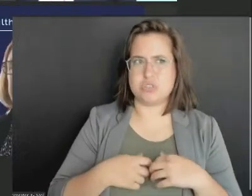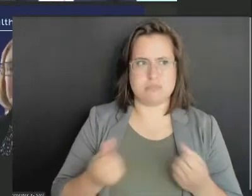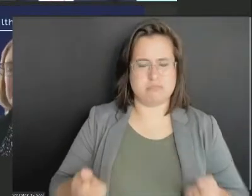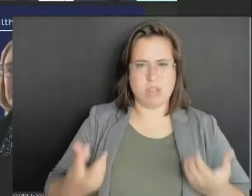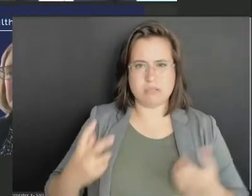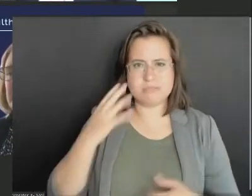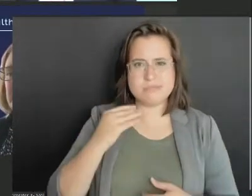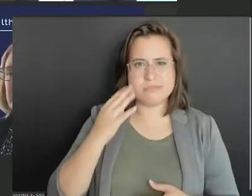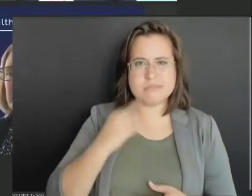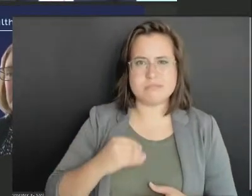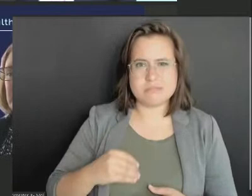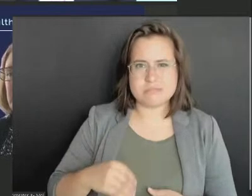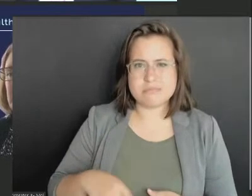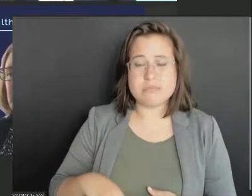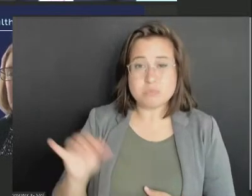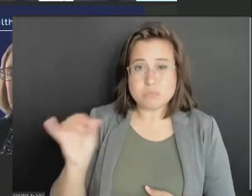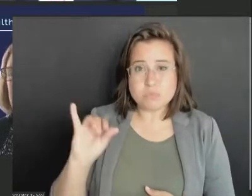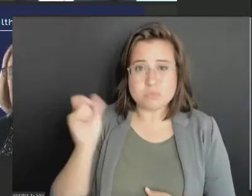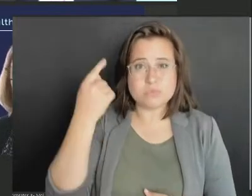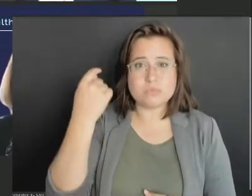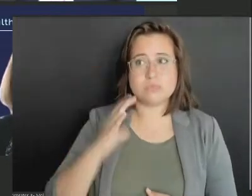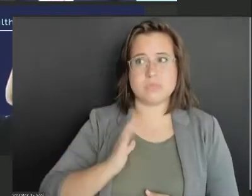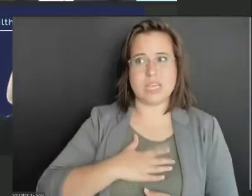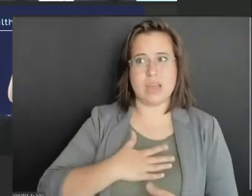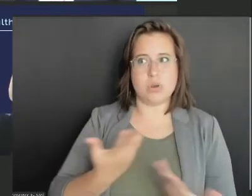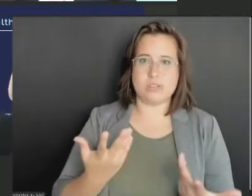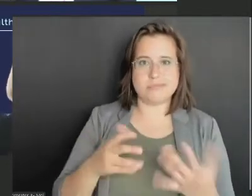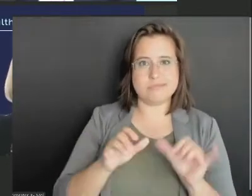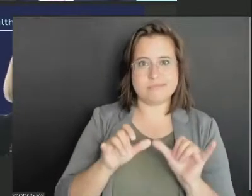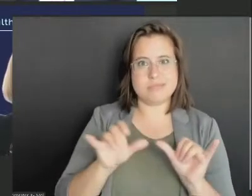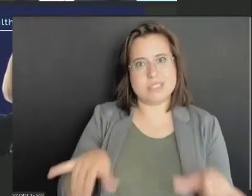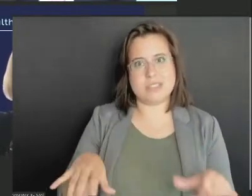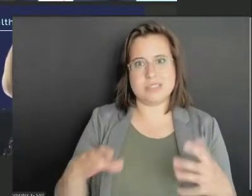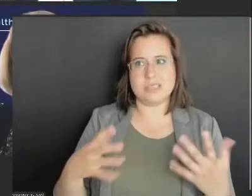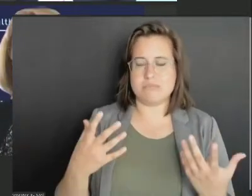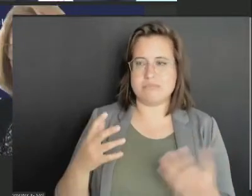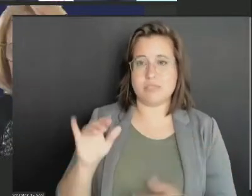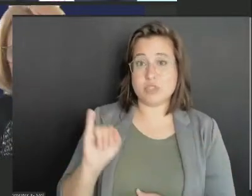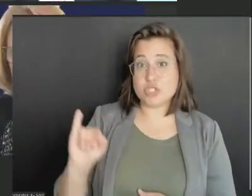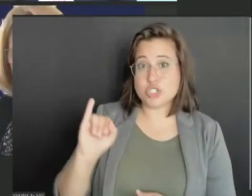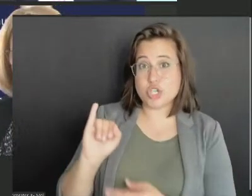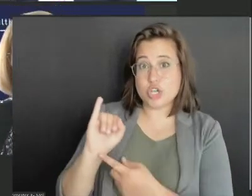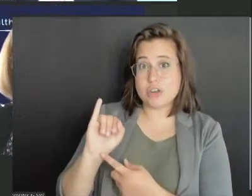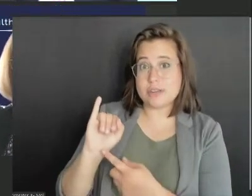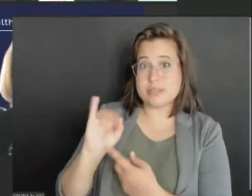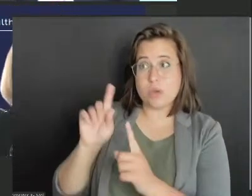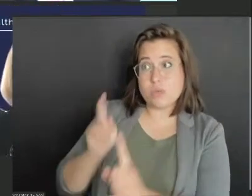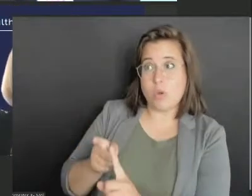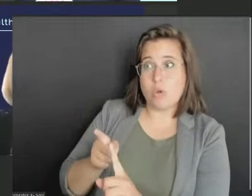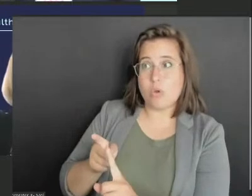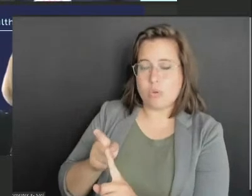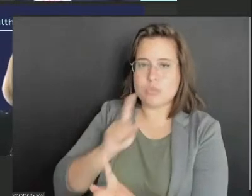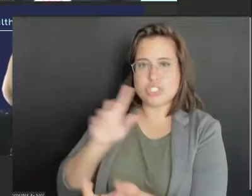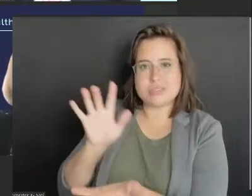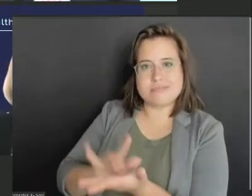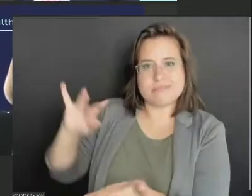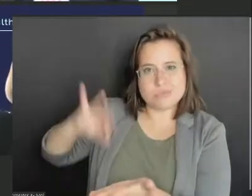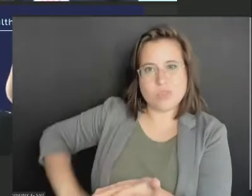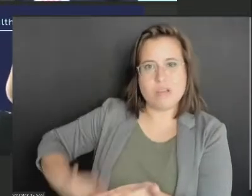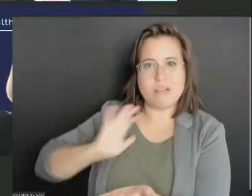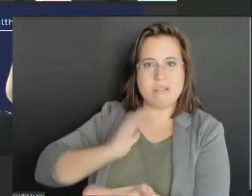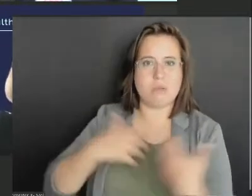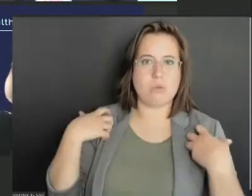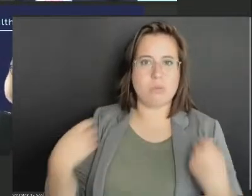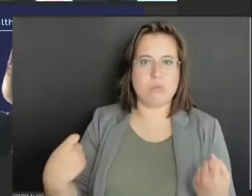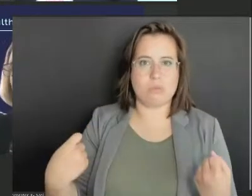our fragmented system of insurance was built to profit off of our health. So the task